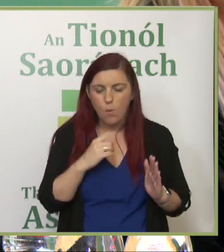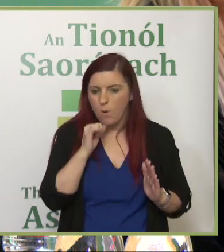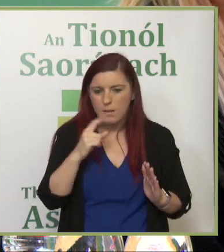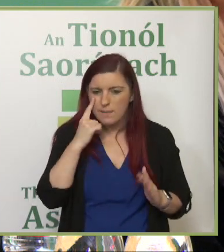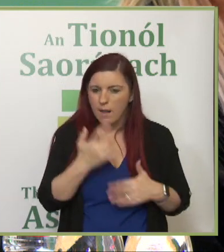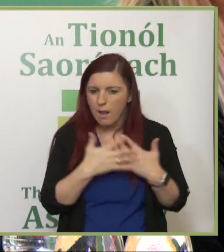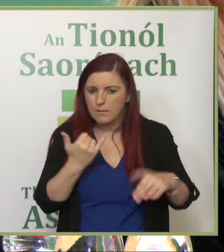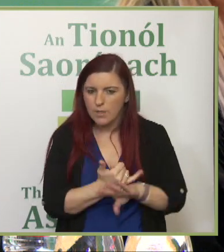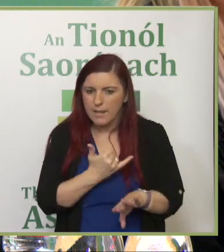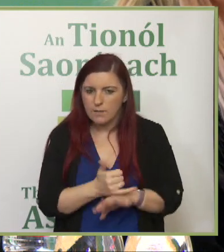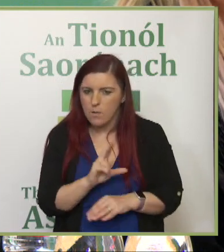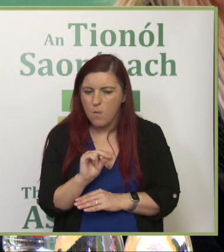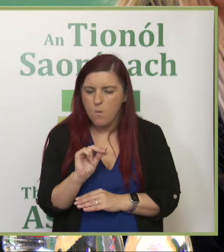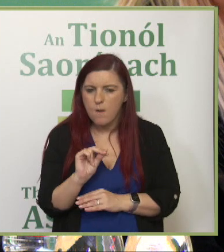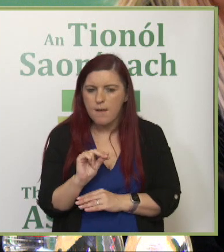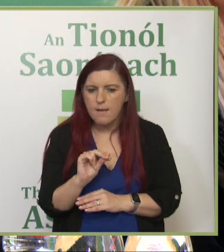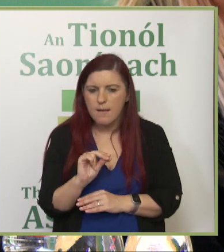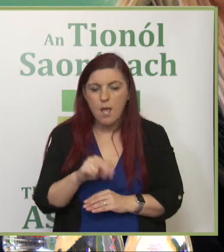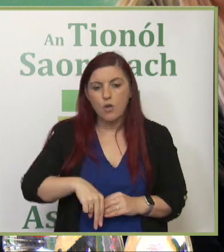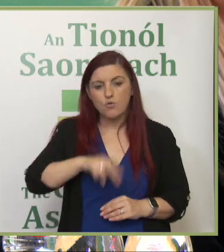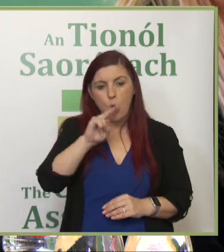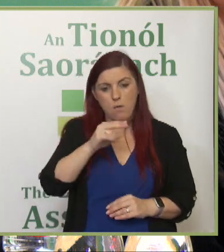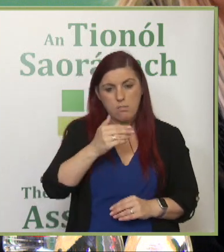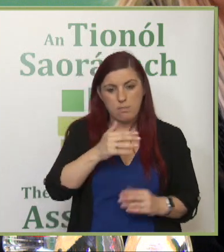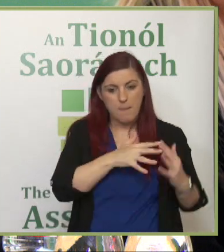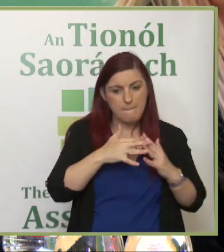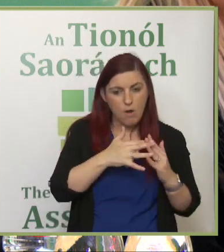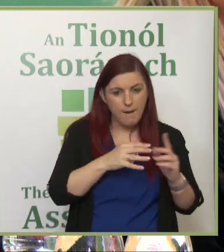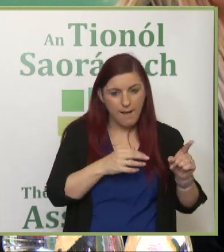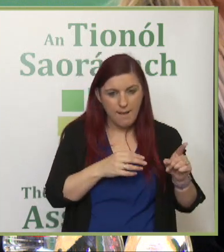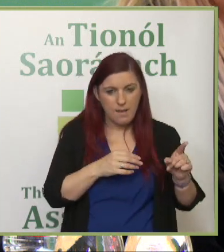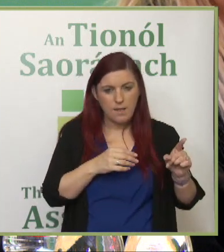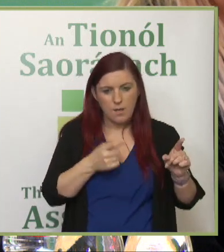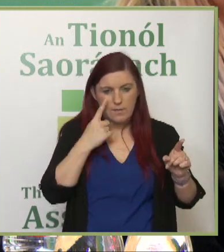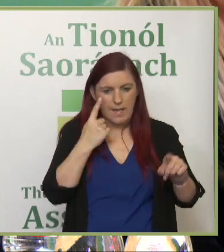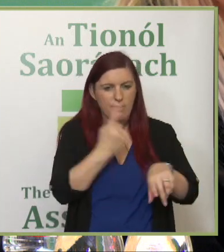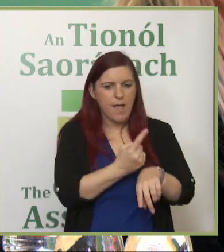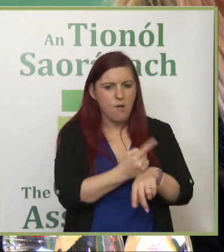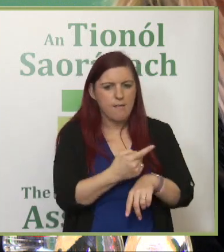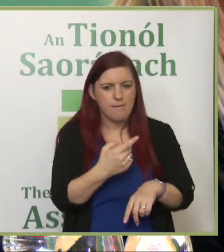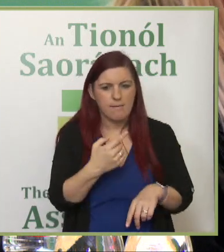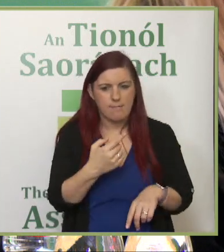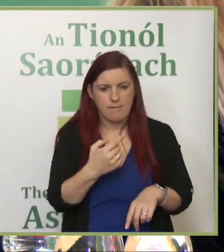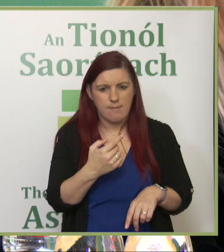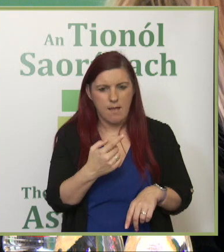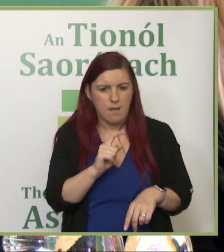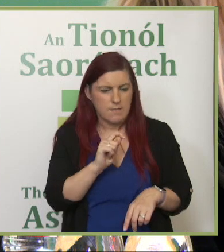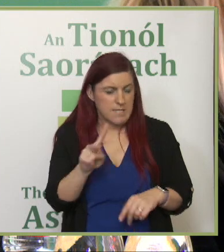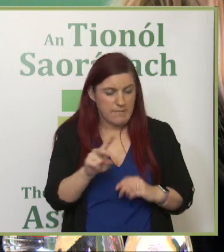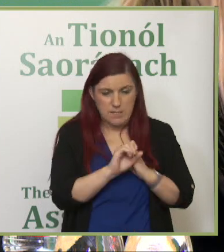with outbreaks of deaths and poisoning. In North America, I think you've probably seen, and maybe followed it on, there's been documentaries about it,